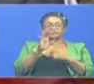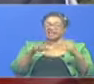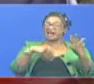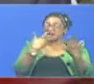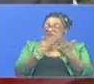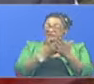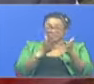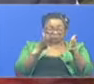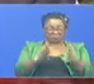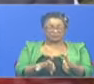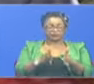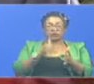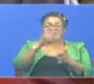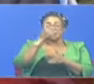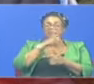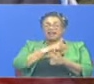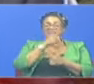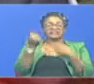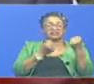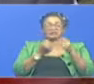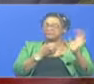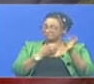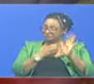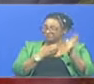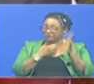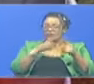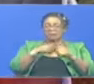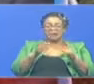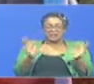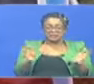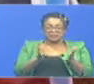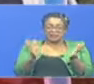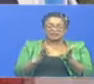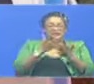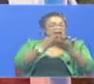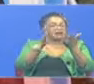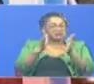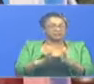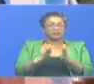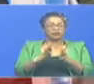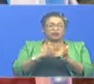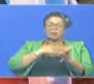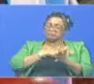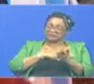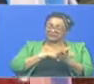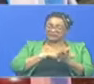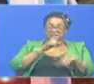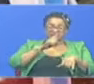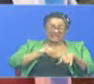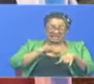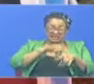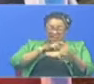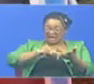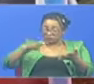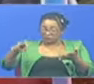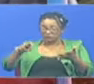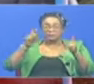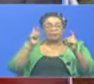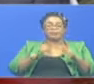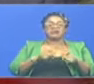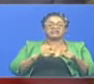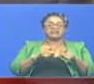private cars, but they're supposed to encourage anybody in their private cars to come out wearing that mask. And that is how we can be able